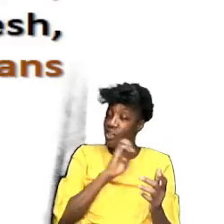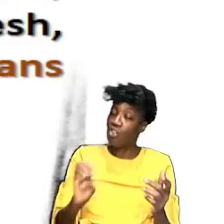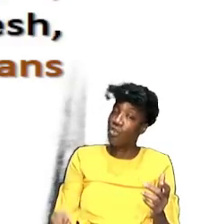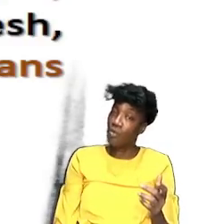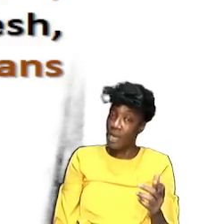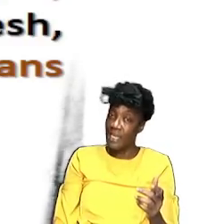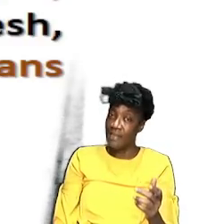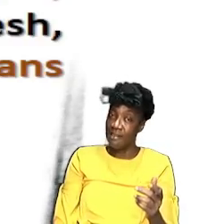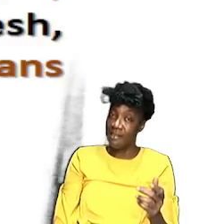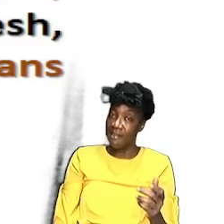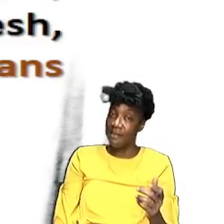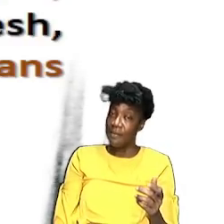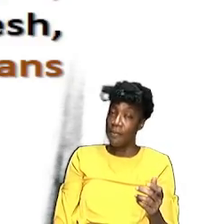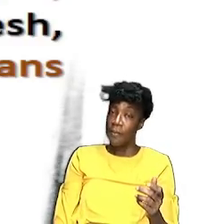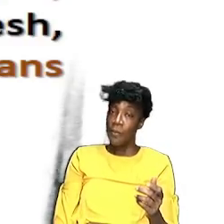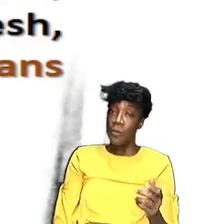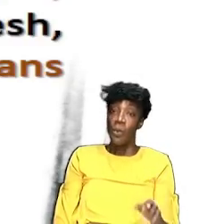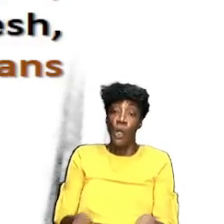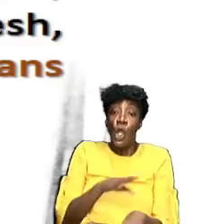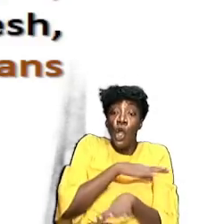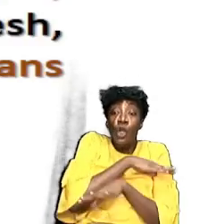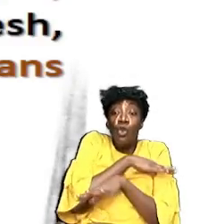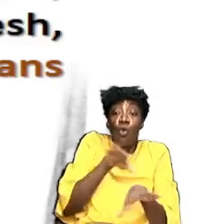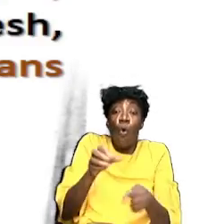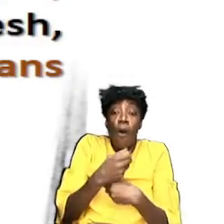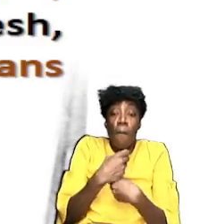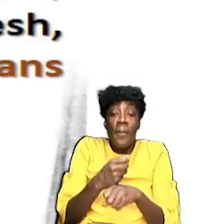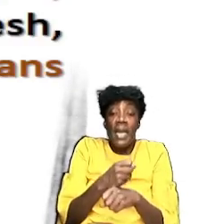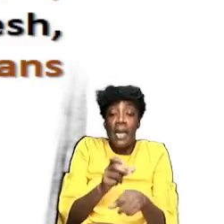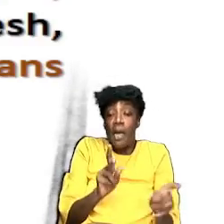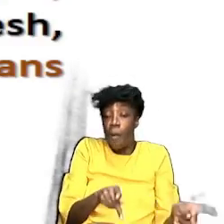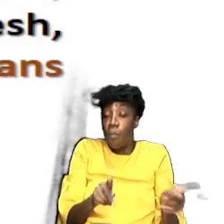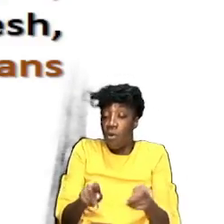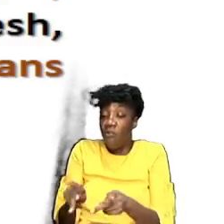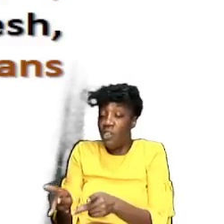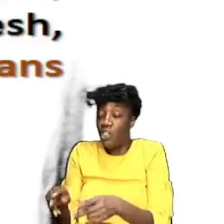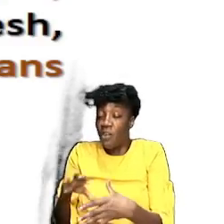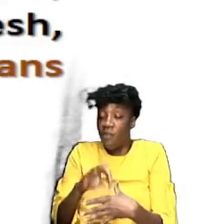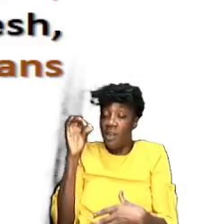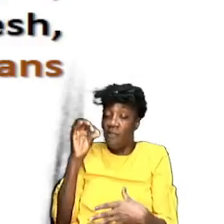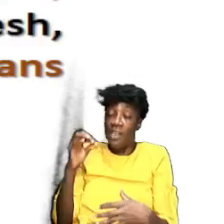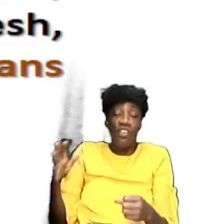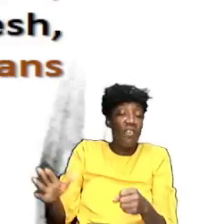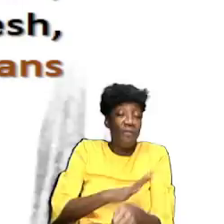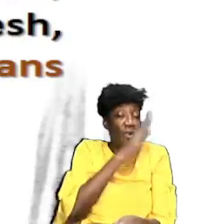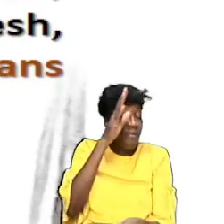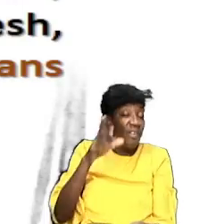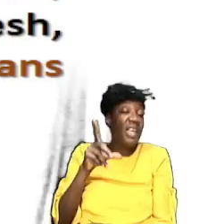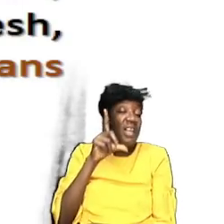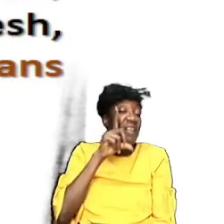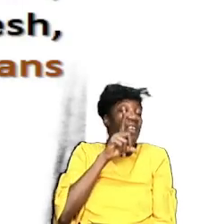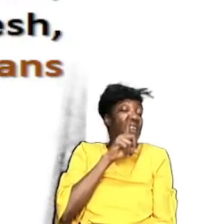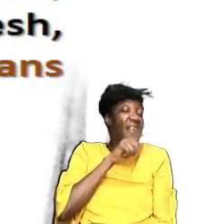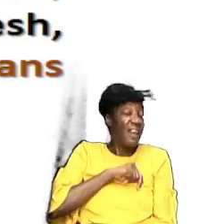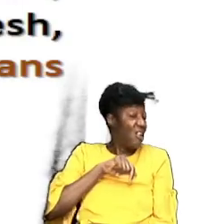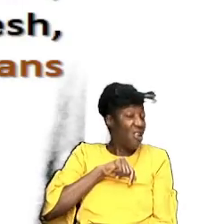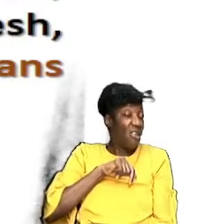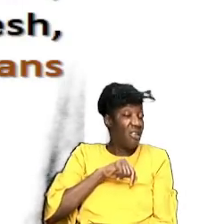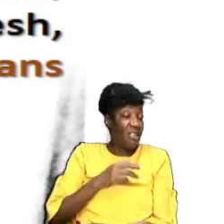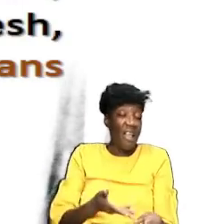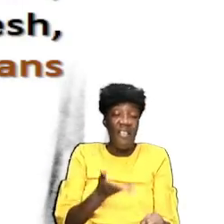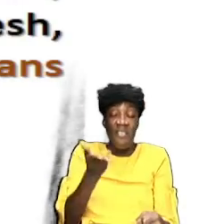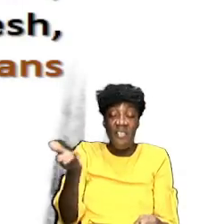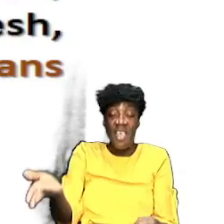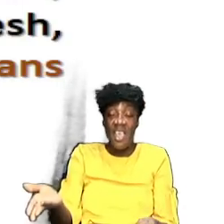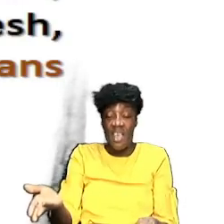what? When you put on the Lord Jesus Christ, it says, and make no provision for the flesh to fulfill the lust thereof. So here, the two